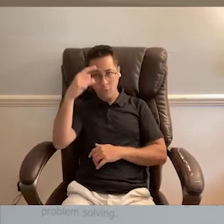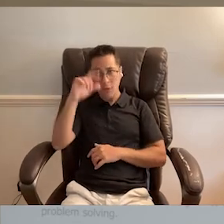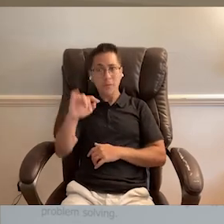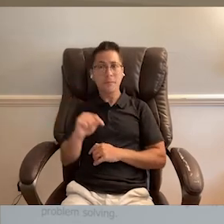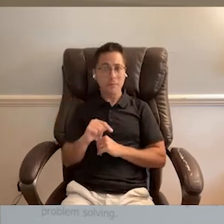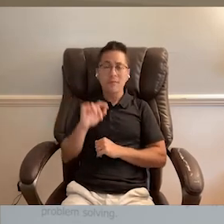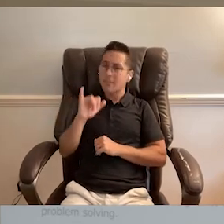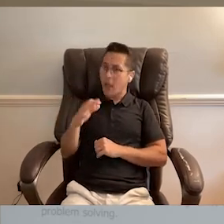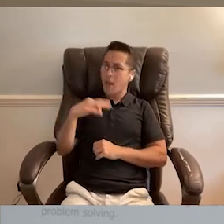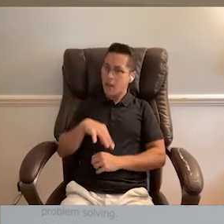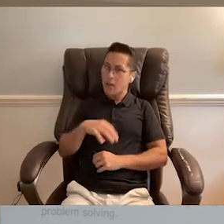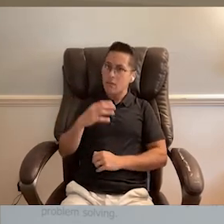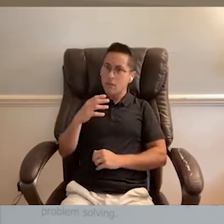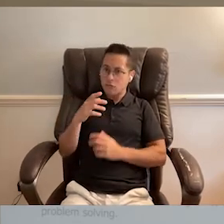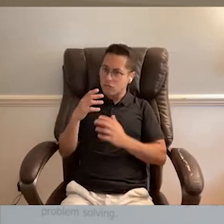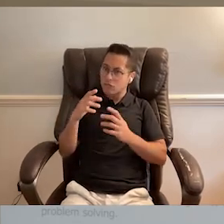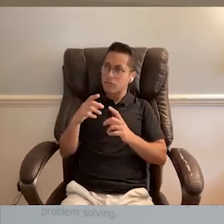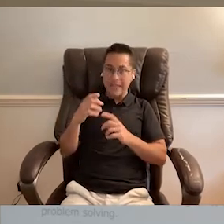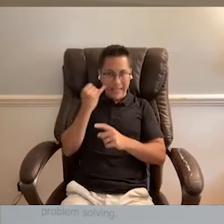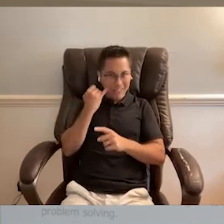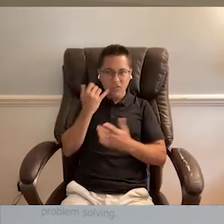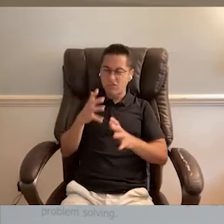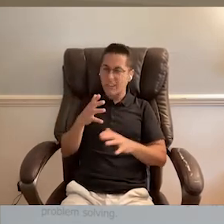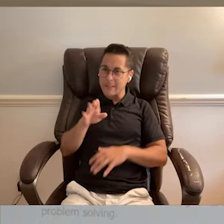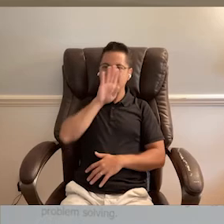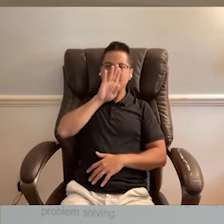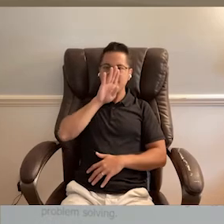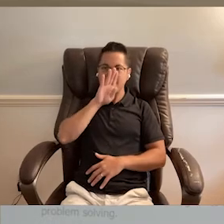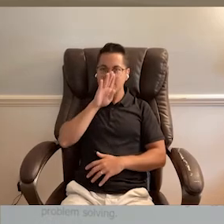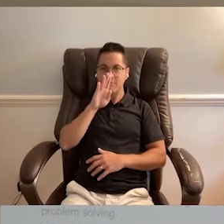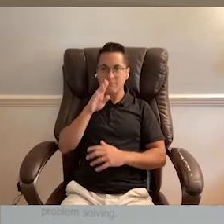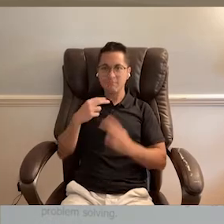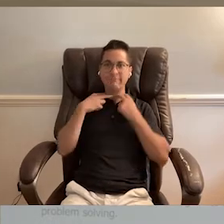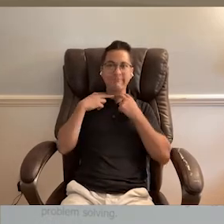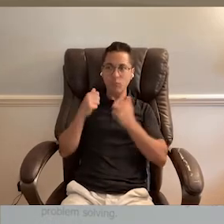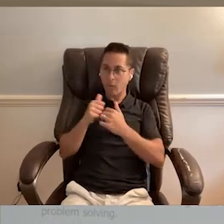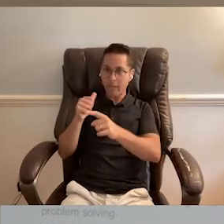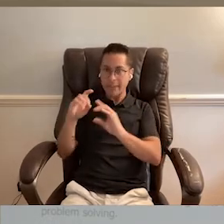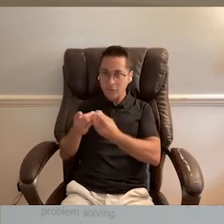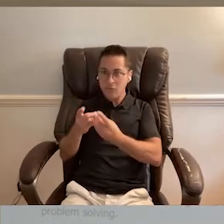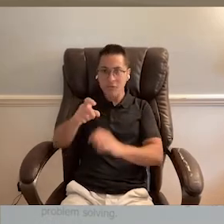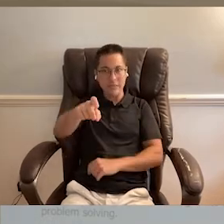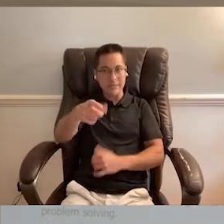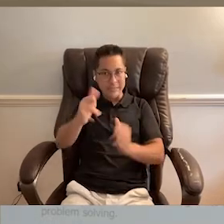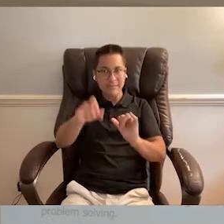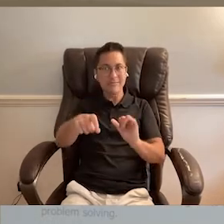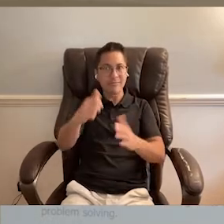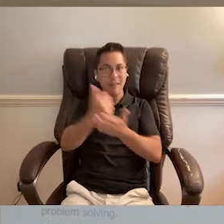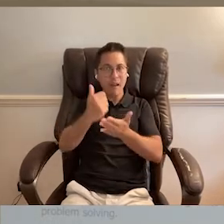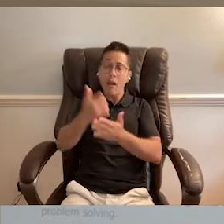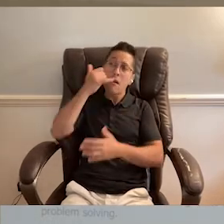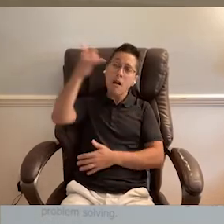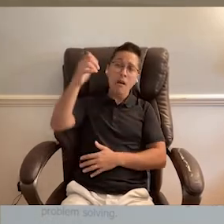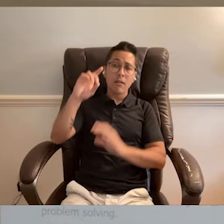first stop. If you've really hit a wall and you need help, calling the Department of Ed, and there'll be the